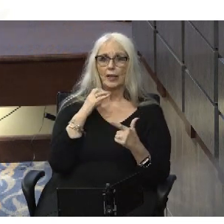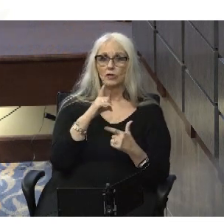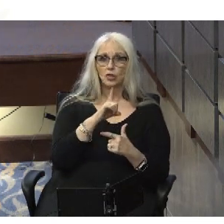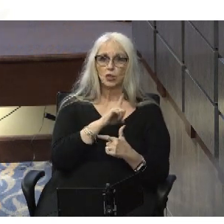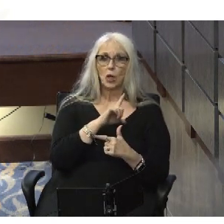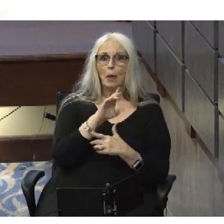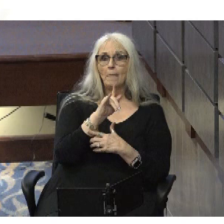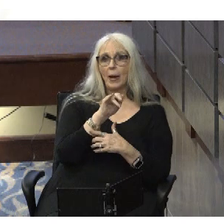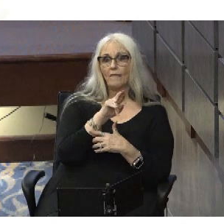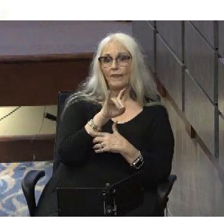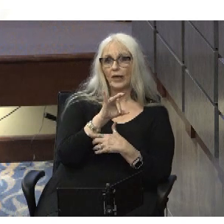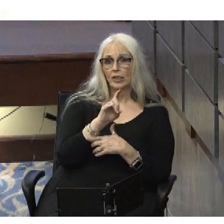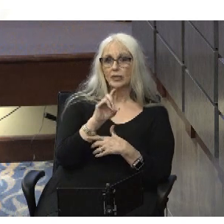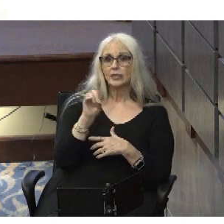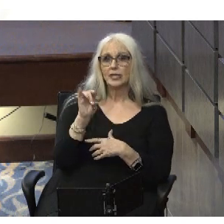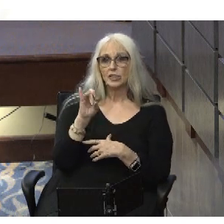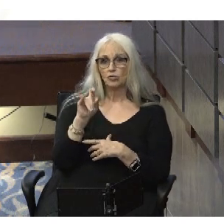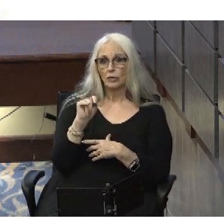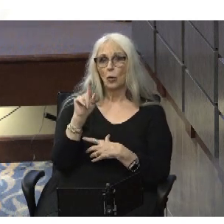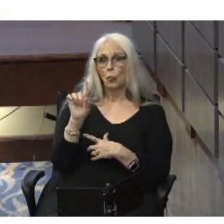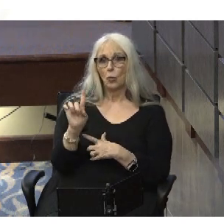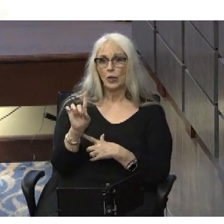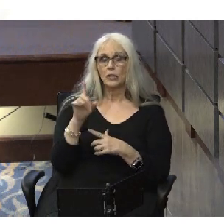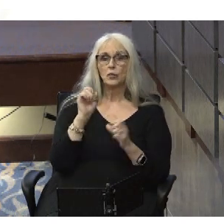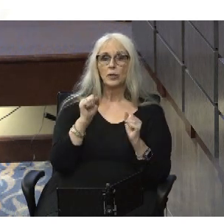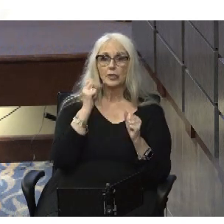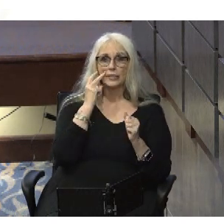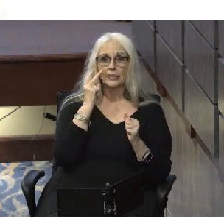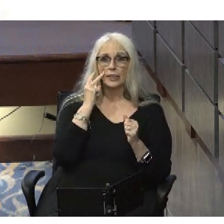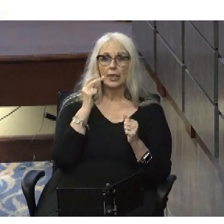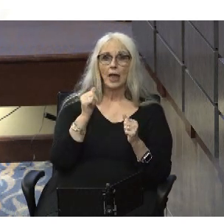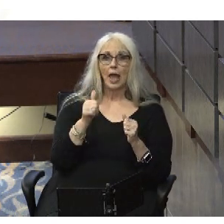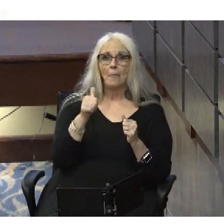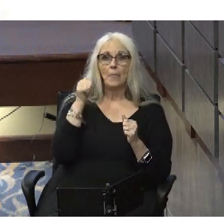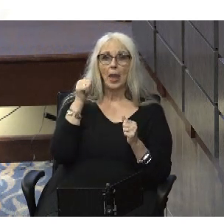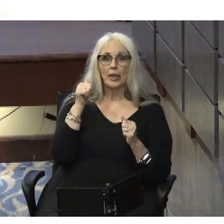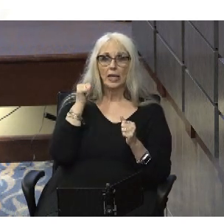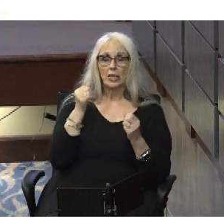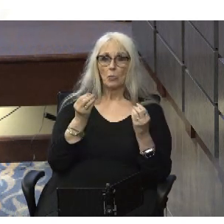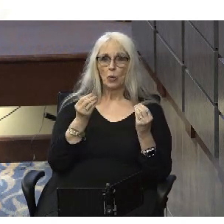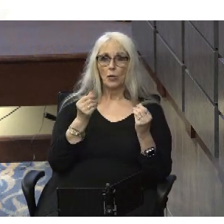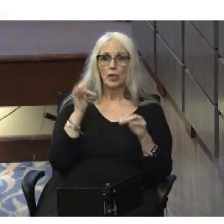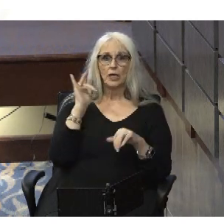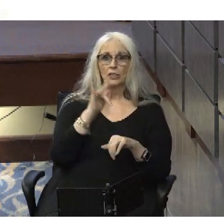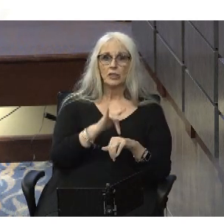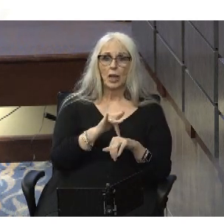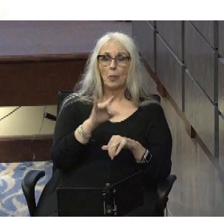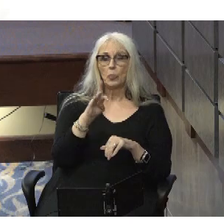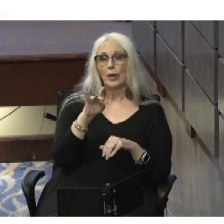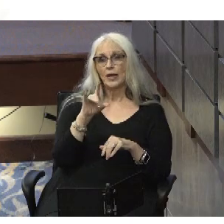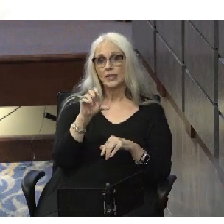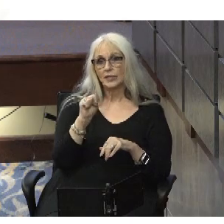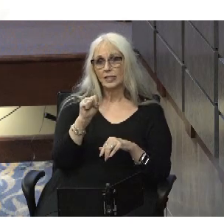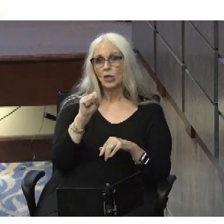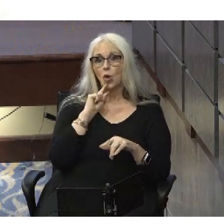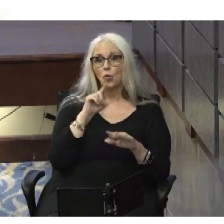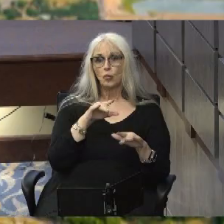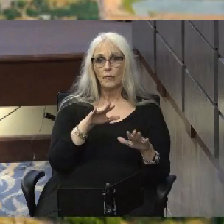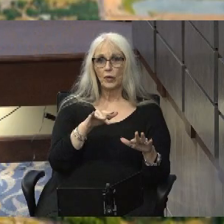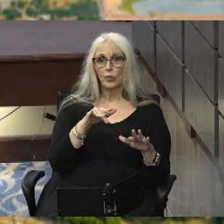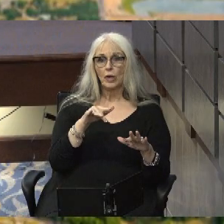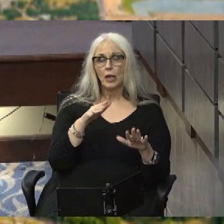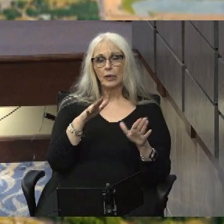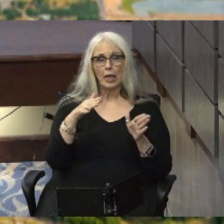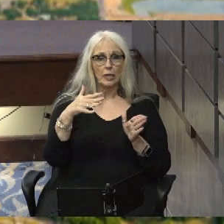Barefield's District 1, and you can kind of see how the back end of the property hits the Brazos River and kind of catty corners with Highway